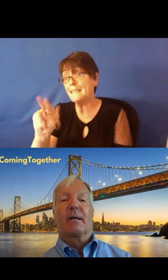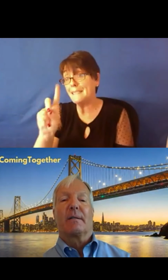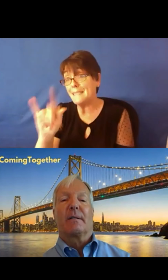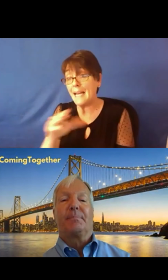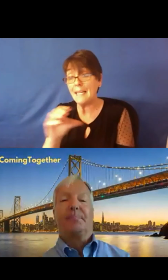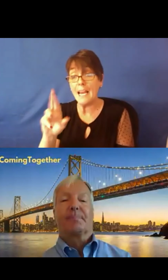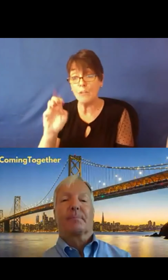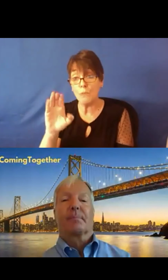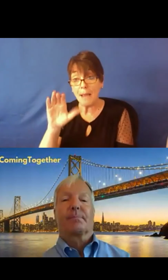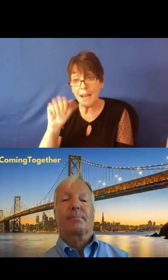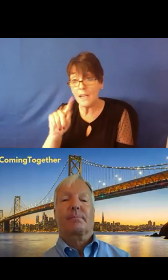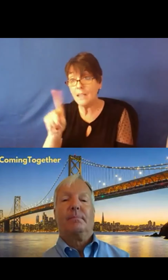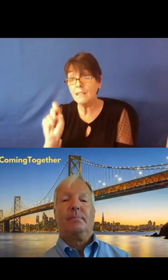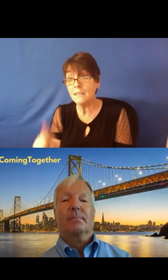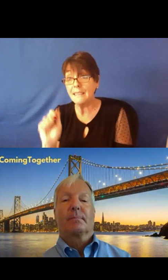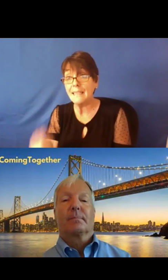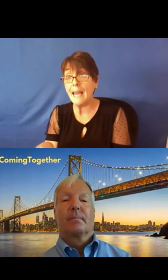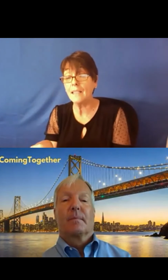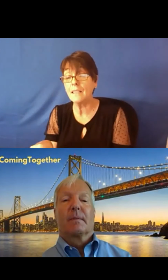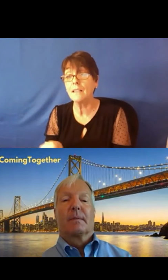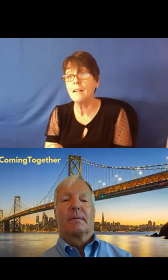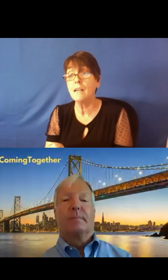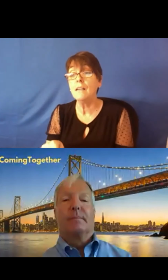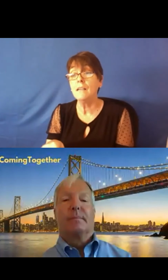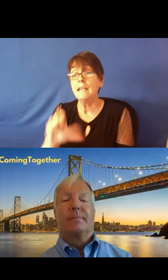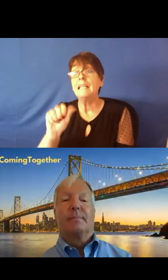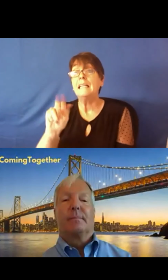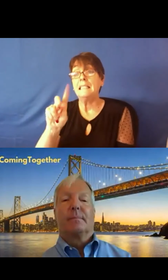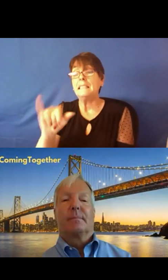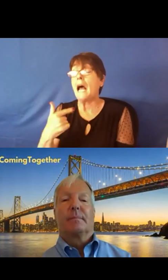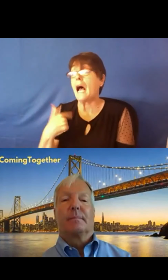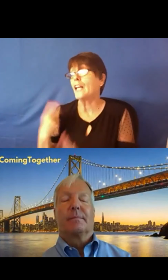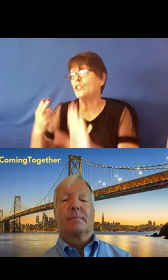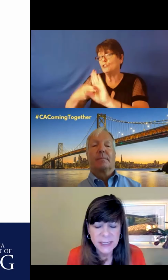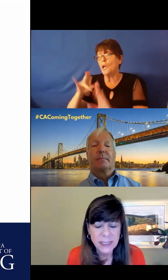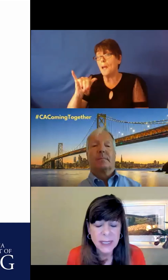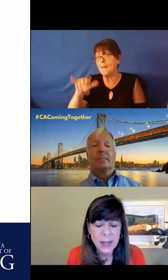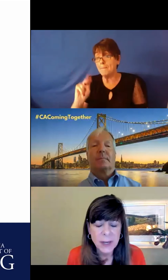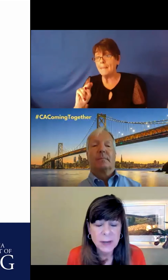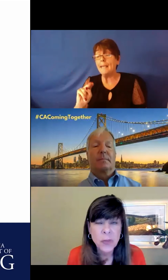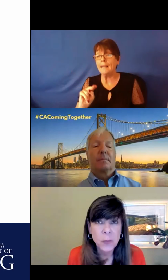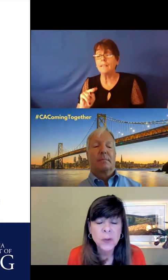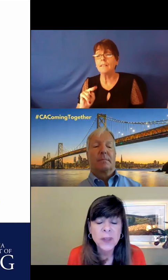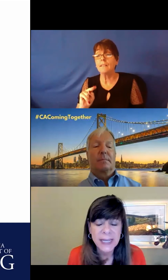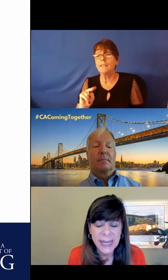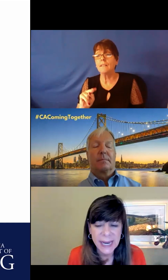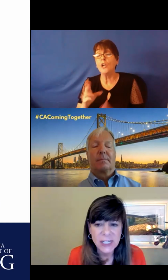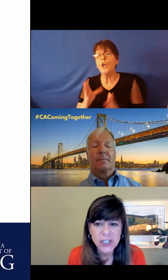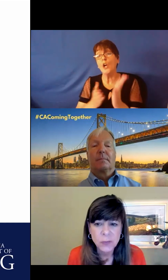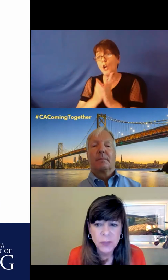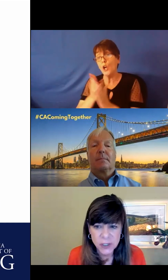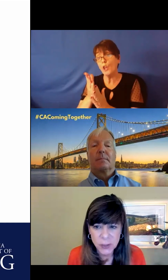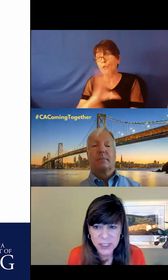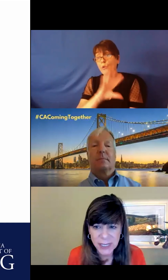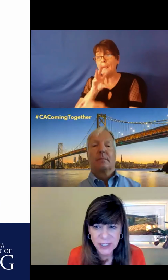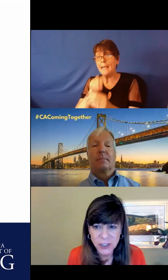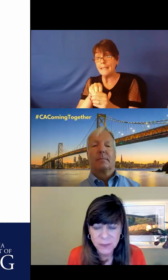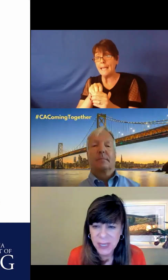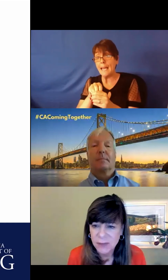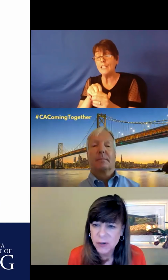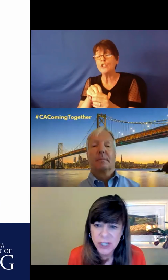Rebecca, on? Well, I'll just jump in, Michael, is through the Engaged